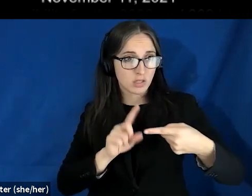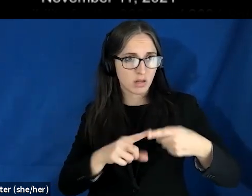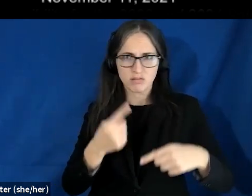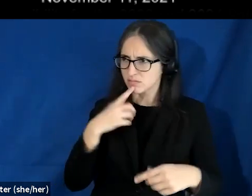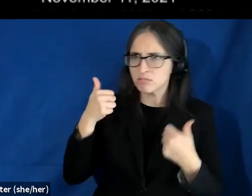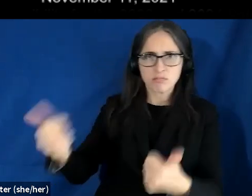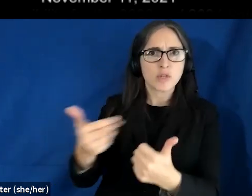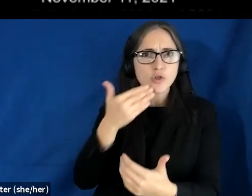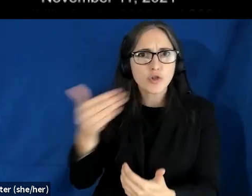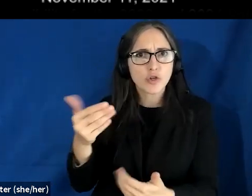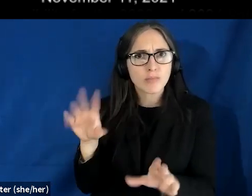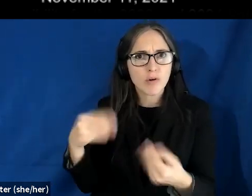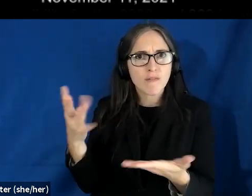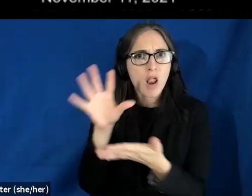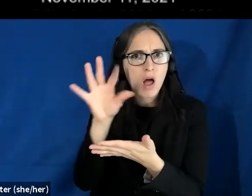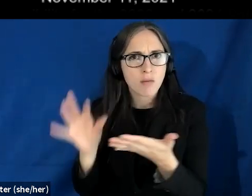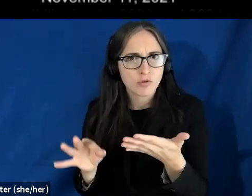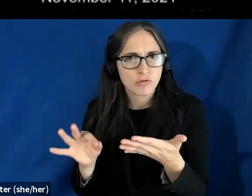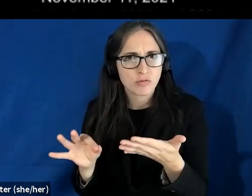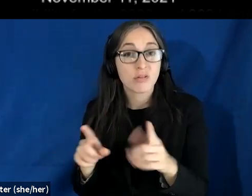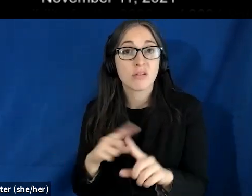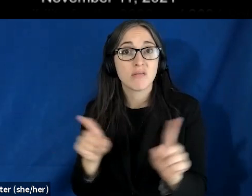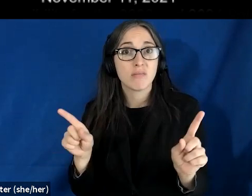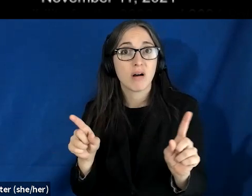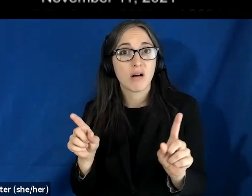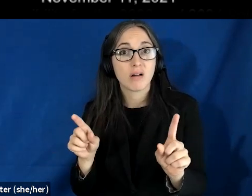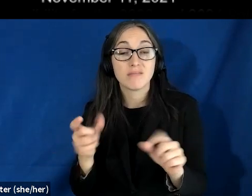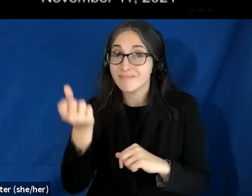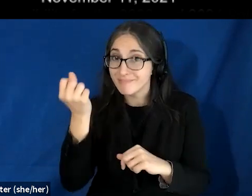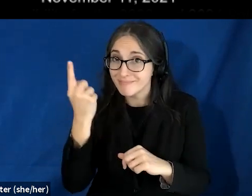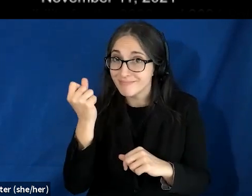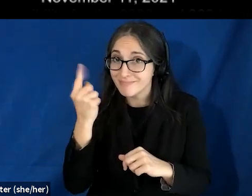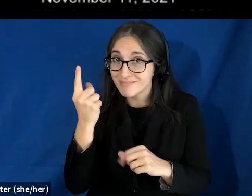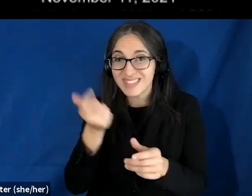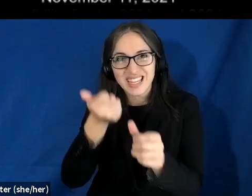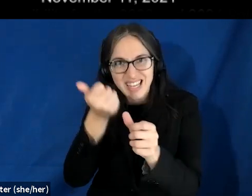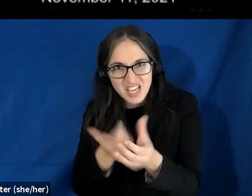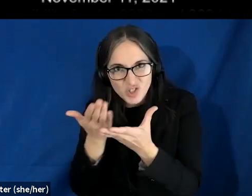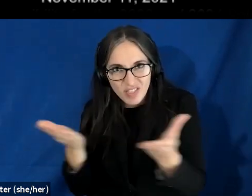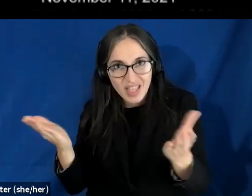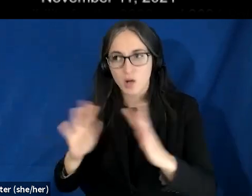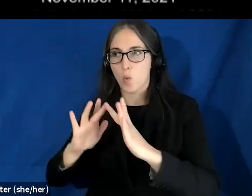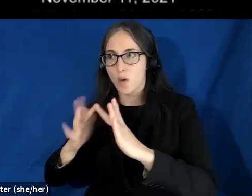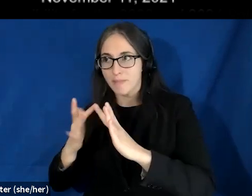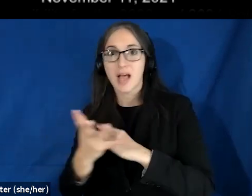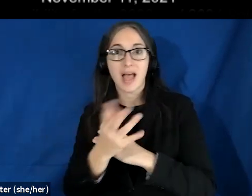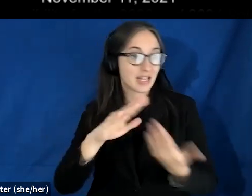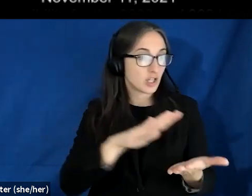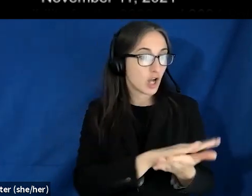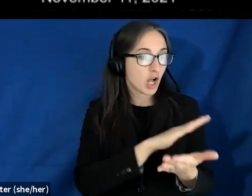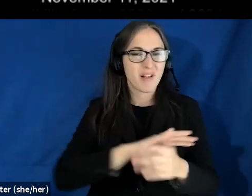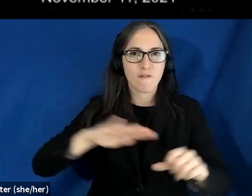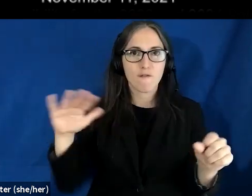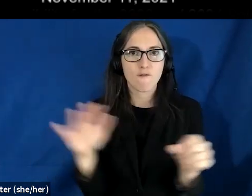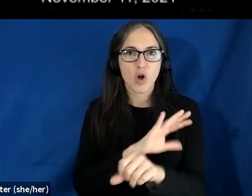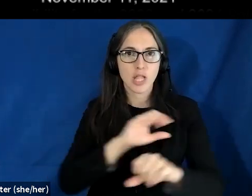You're offering options. But unless you make each of those things, the websites and the documents, fully accessible to people